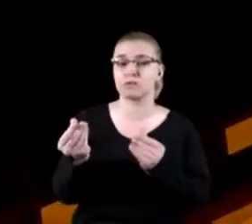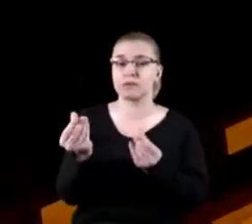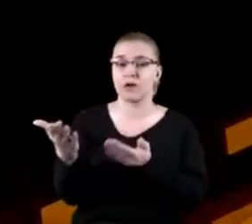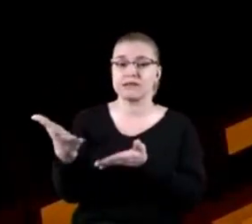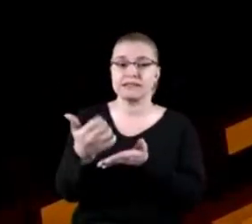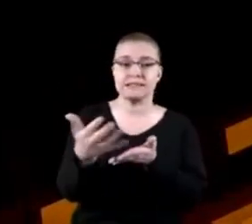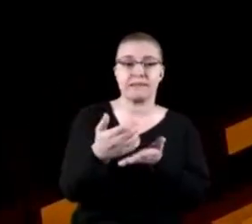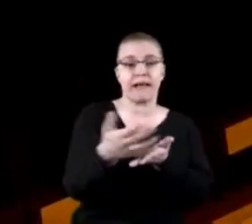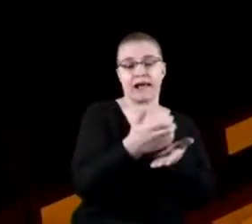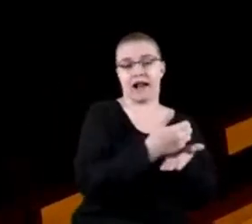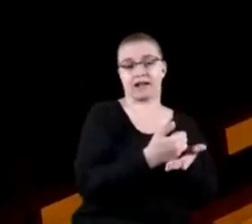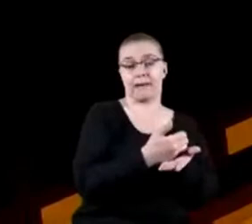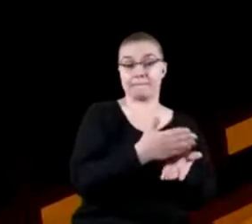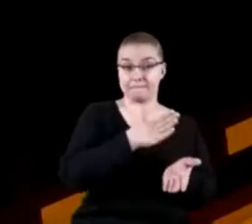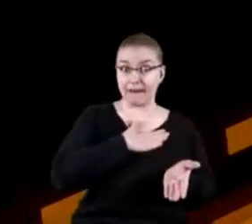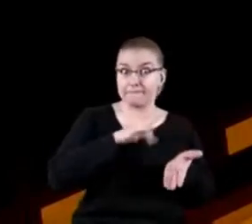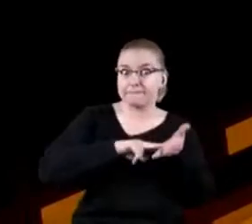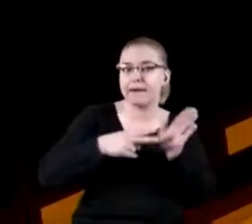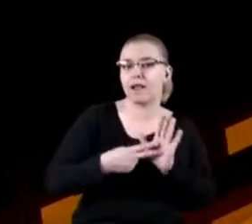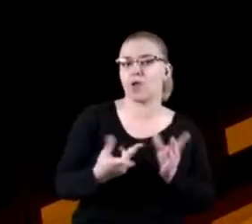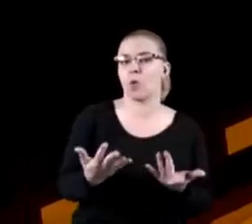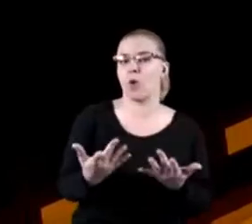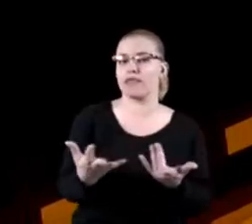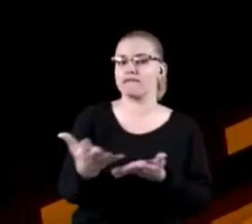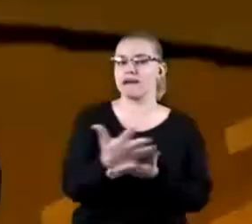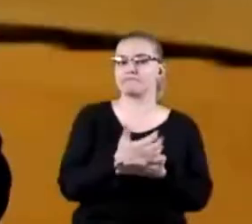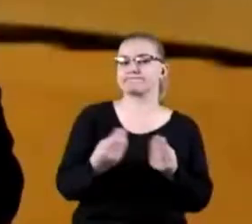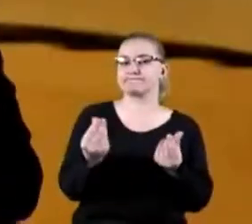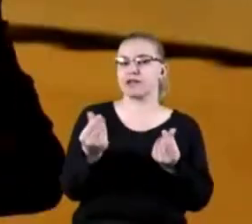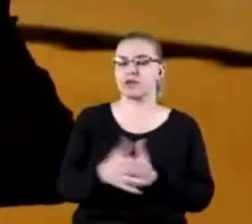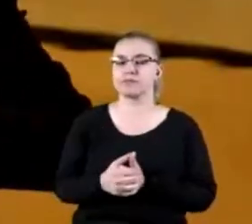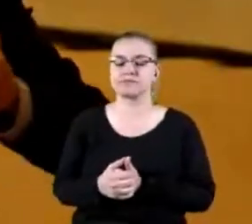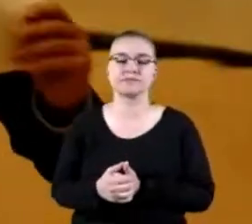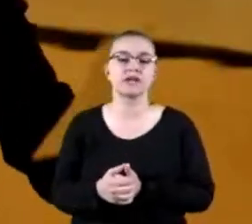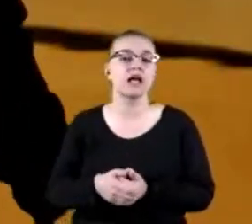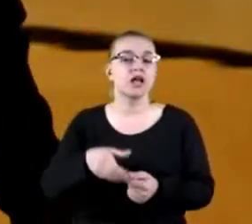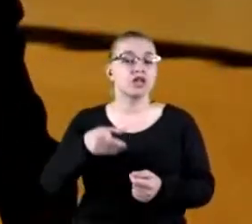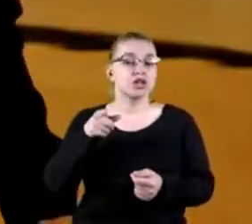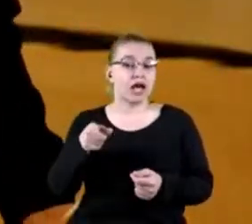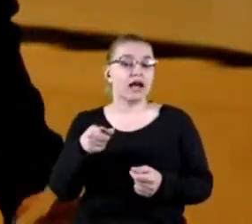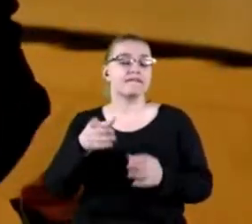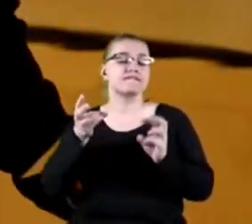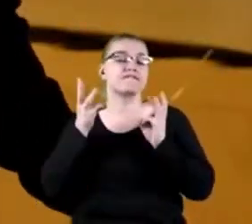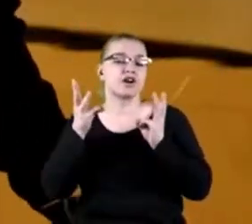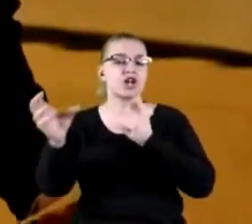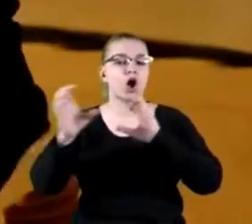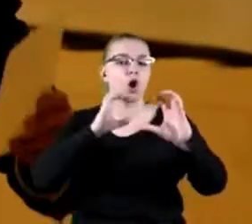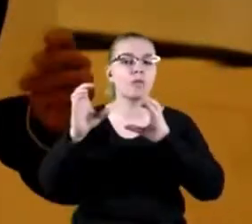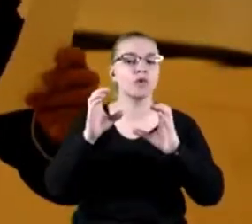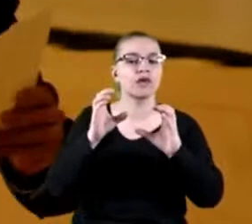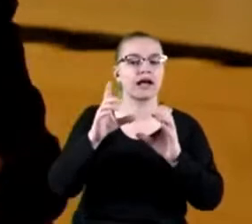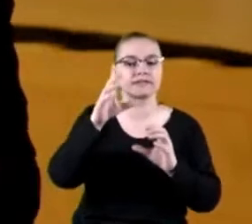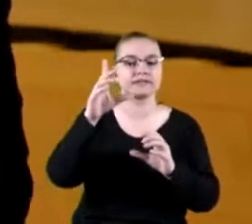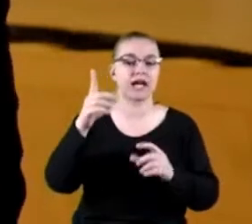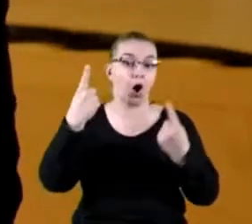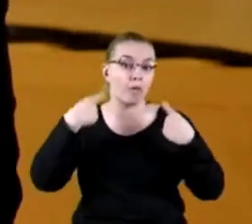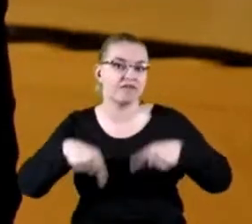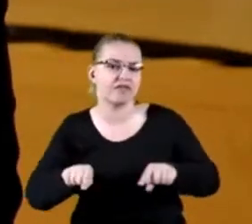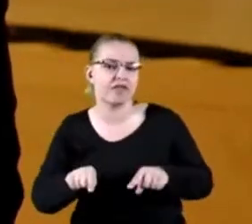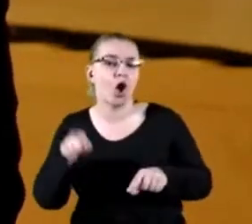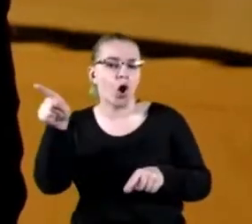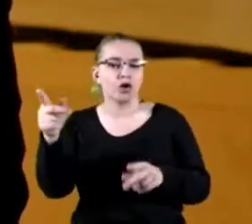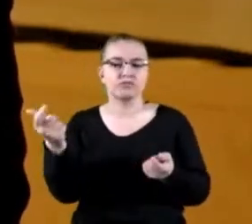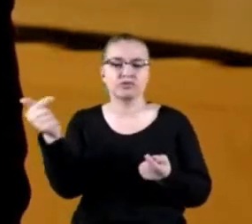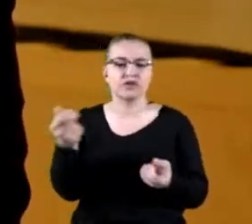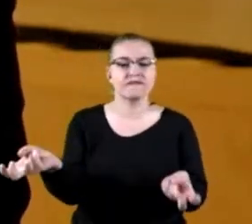a plan. And it's very important also what we do is communicate with citizens and co-create with the citizens all this planning. It's a